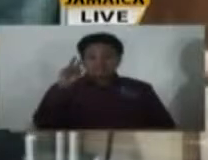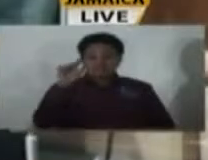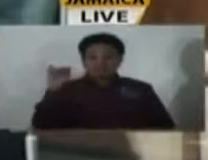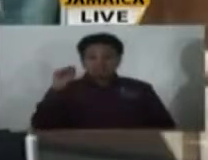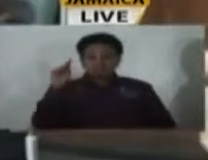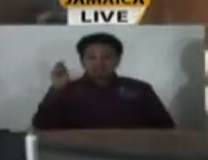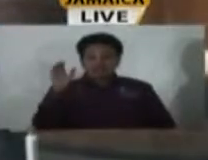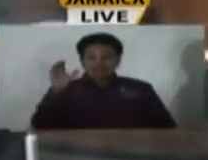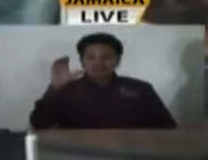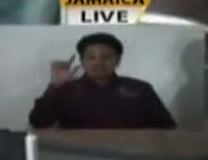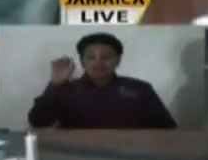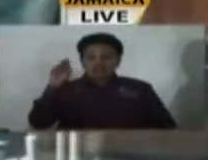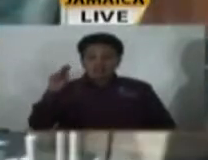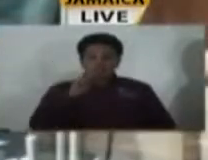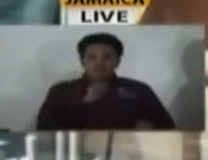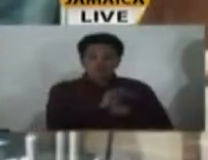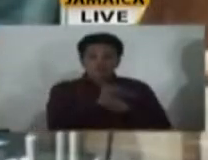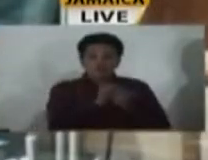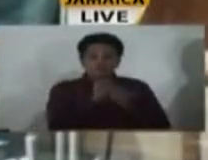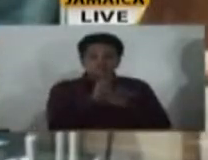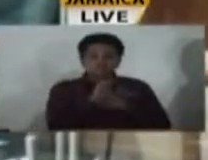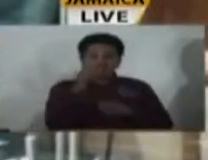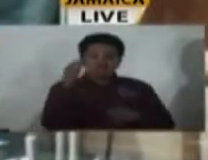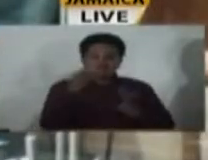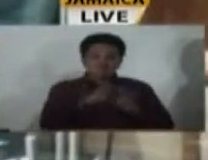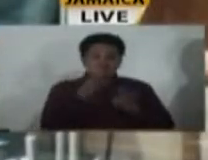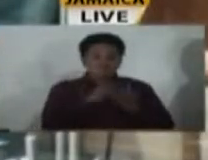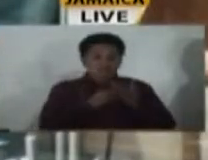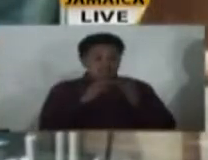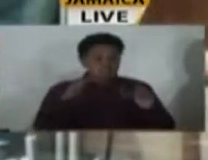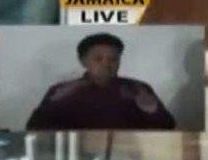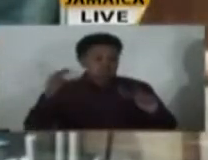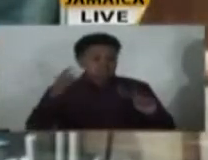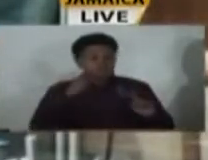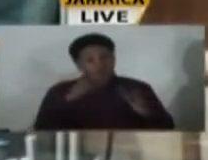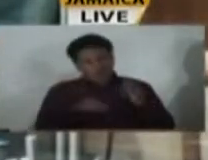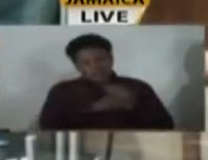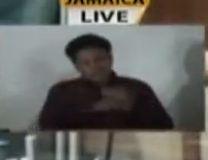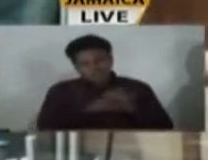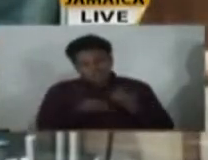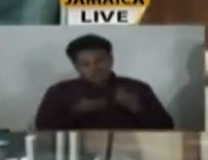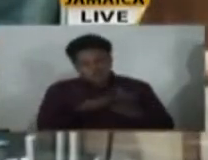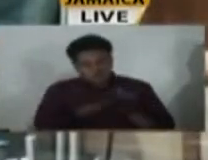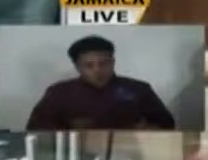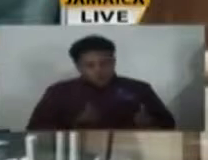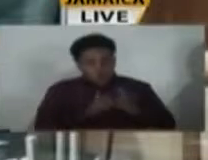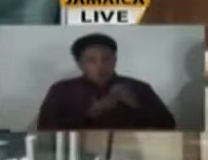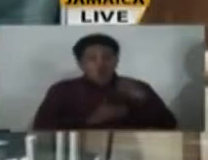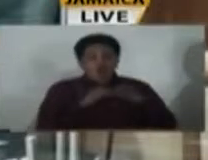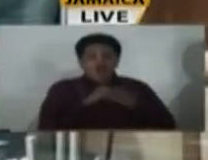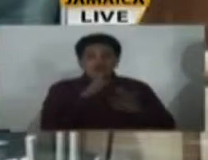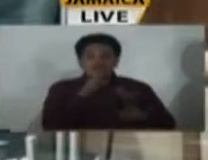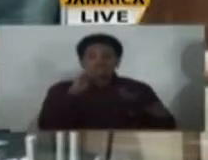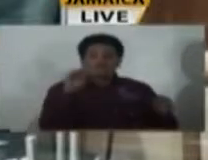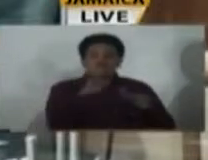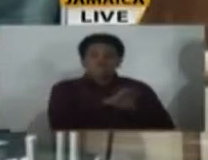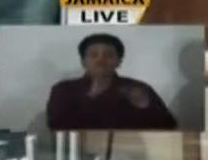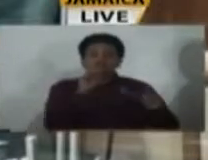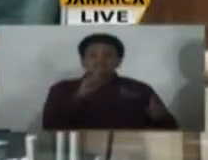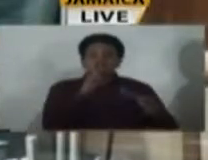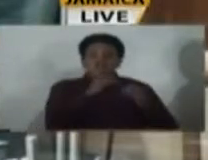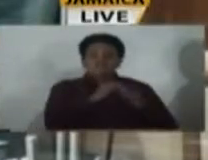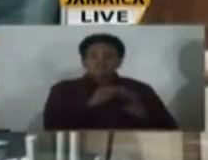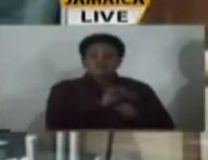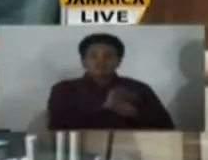Clarendon. And I'm working with Minister Green from the finance angle on storage solutions as well. The full restoration of lost jobs and